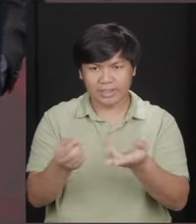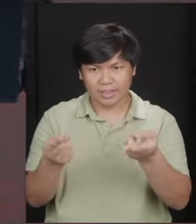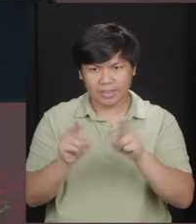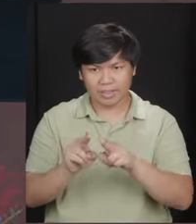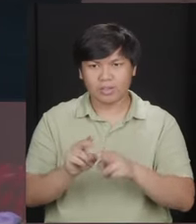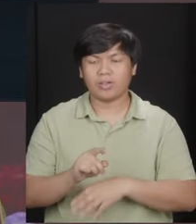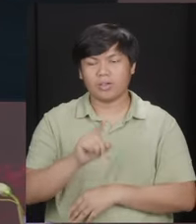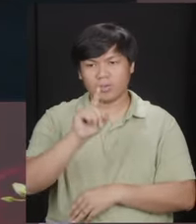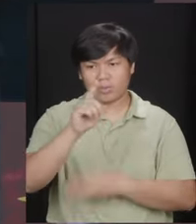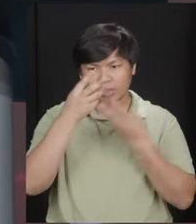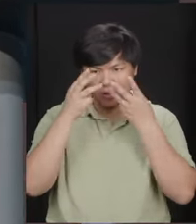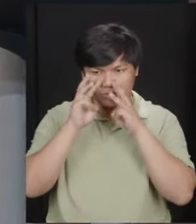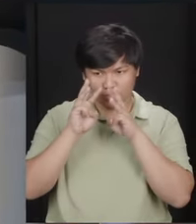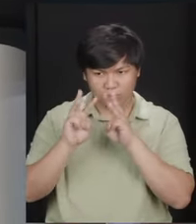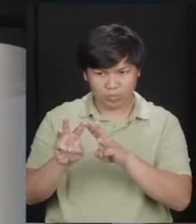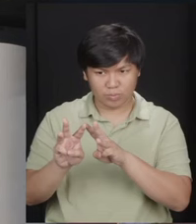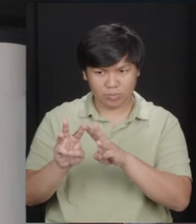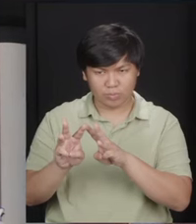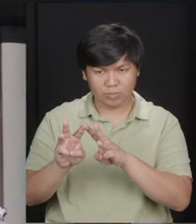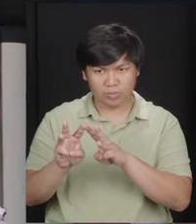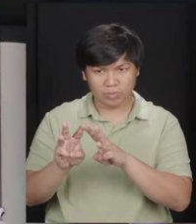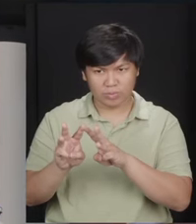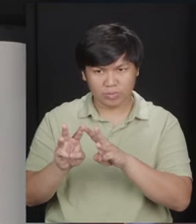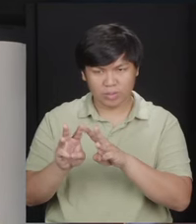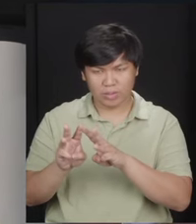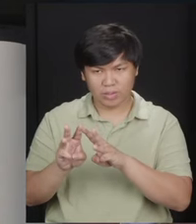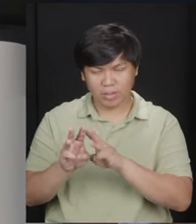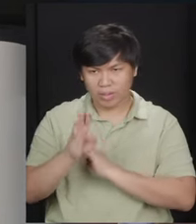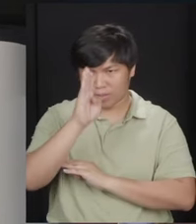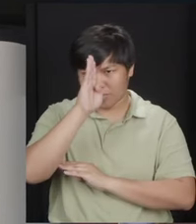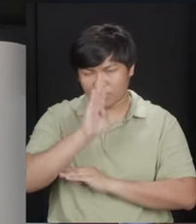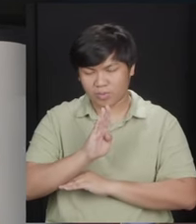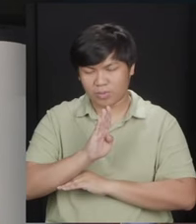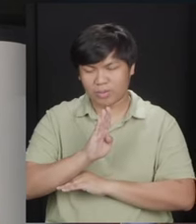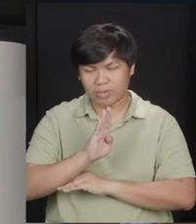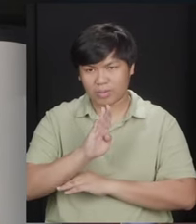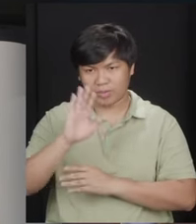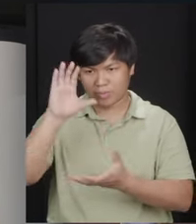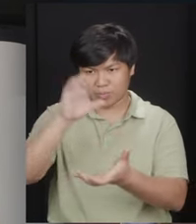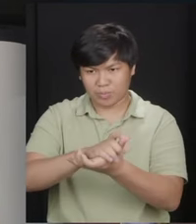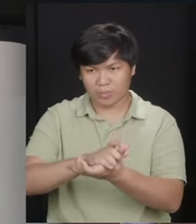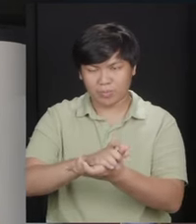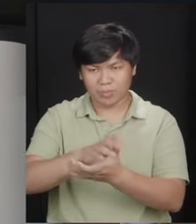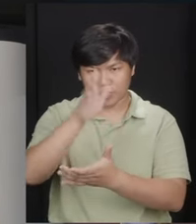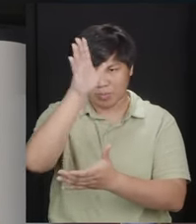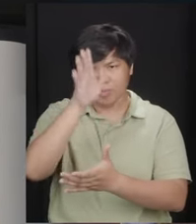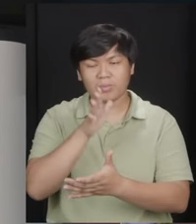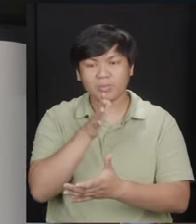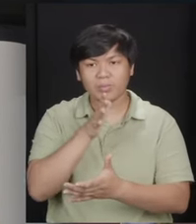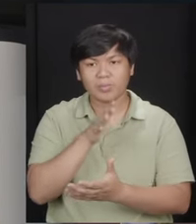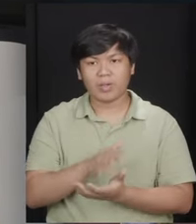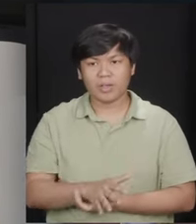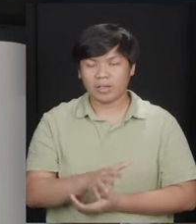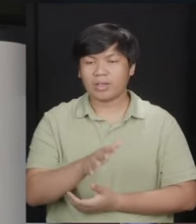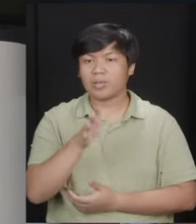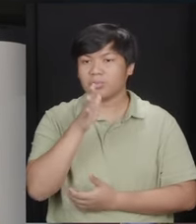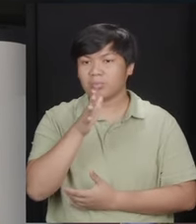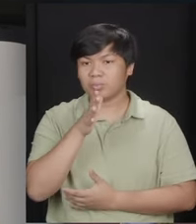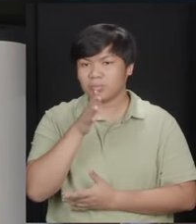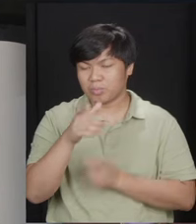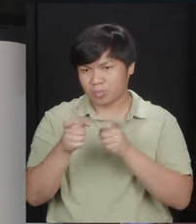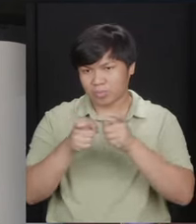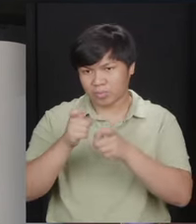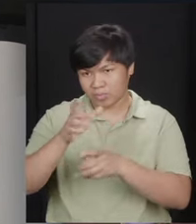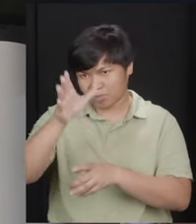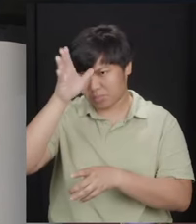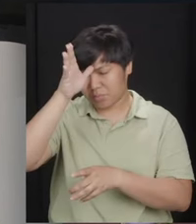witness a very dysfunctional marriage in their parents. For example, the wife domineers the husband. So